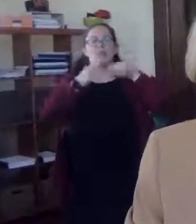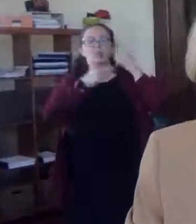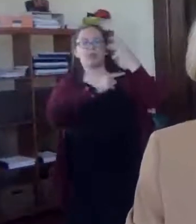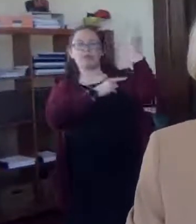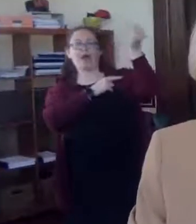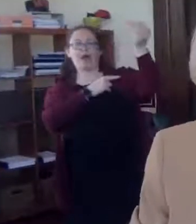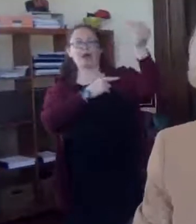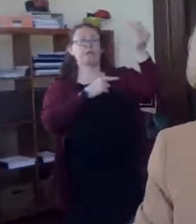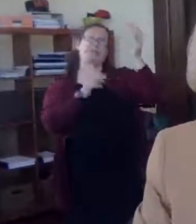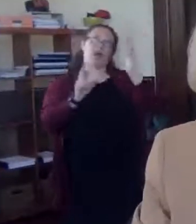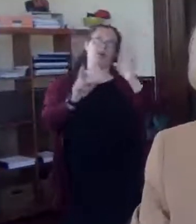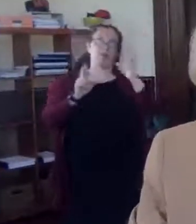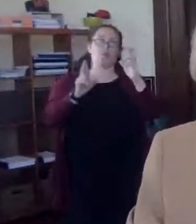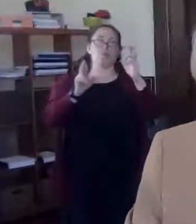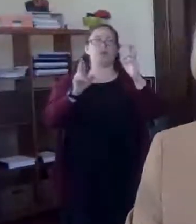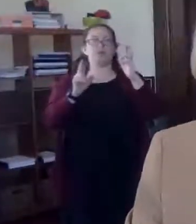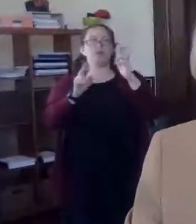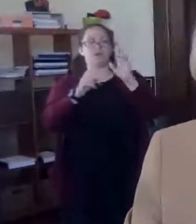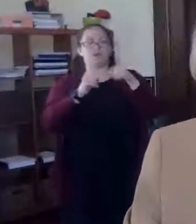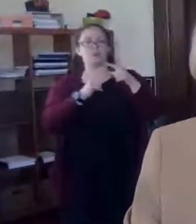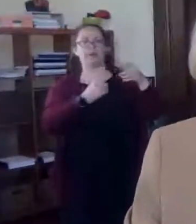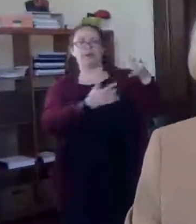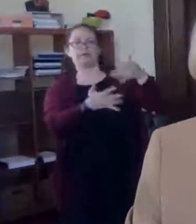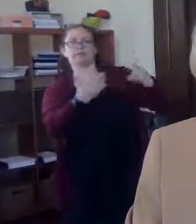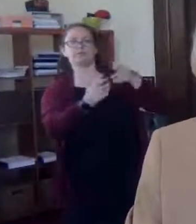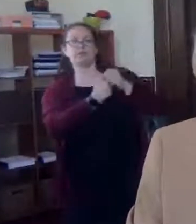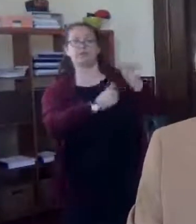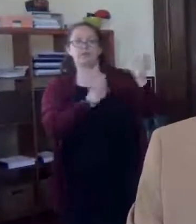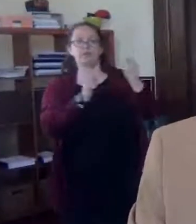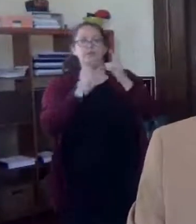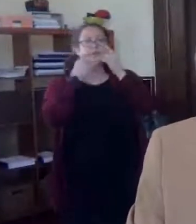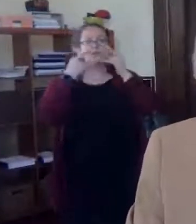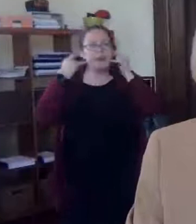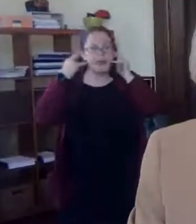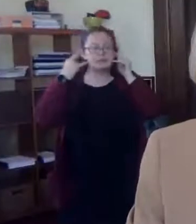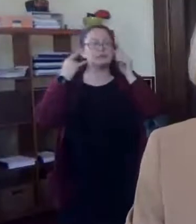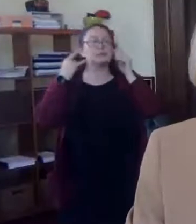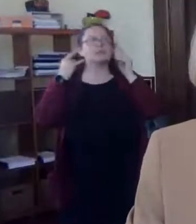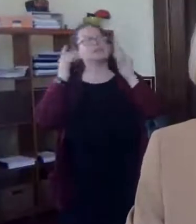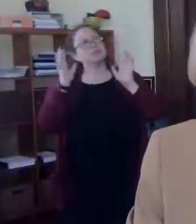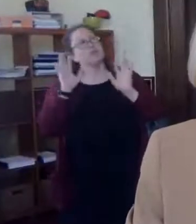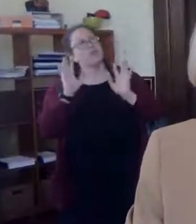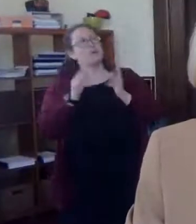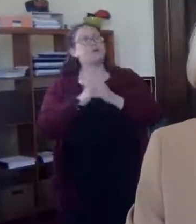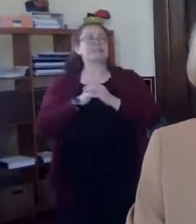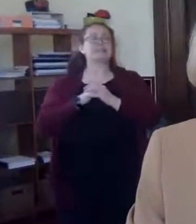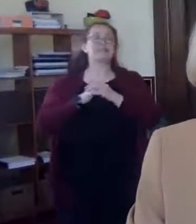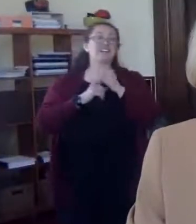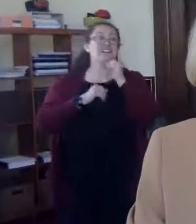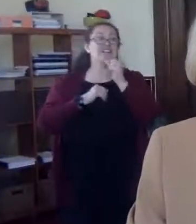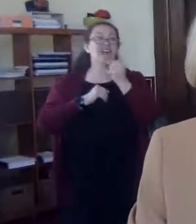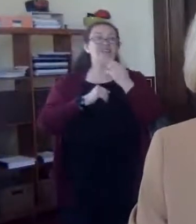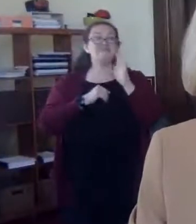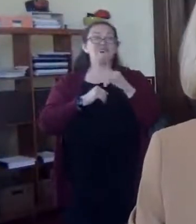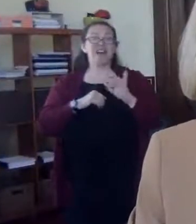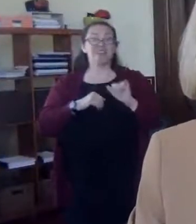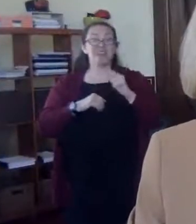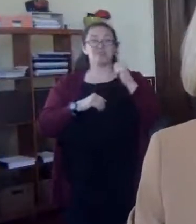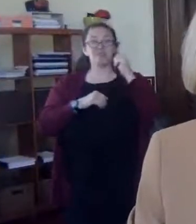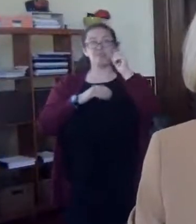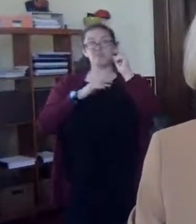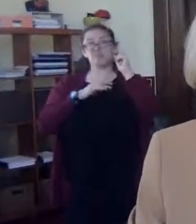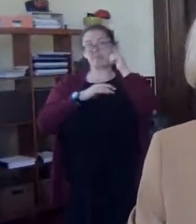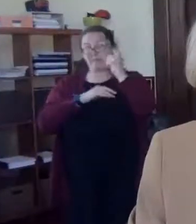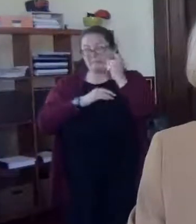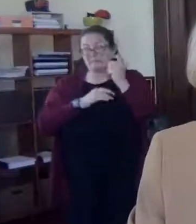public, I hope, around other folks. So yeah, it's not as bad as we thought it might be, but it's